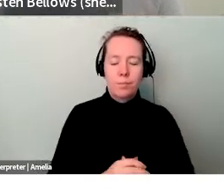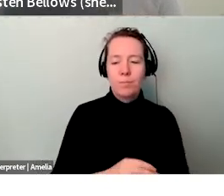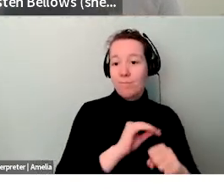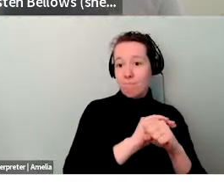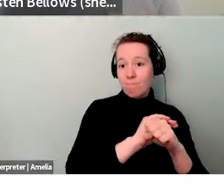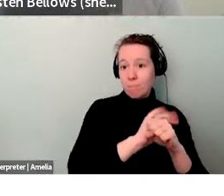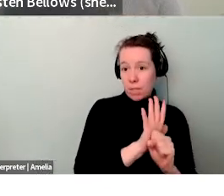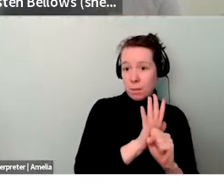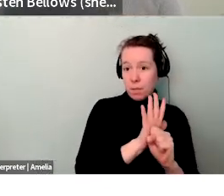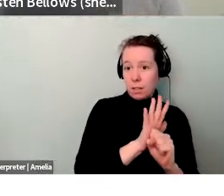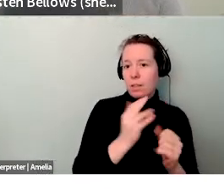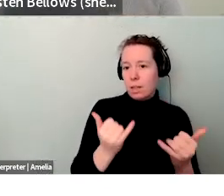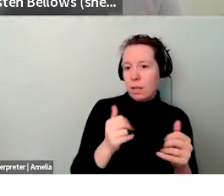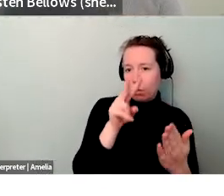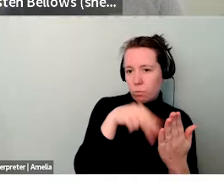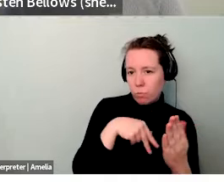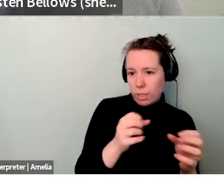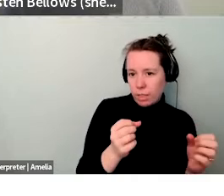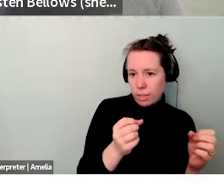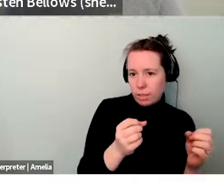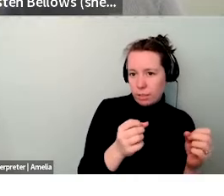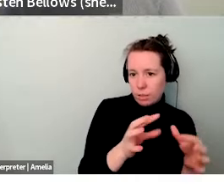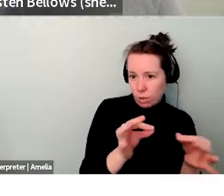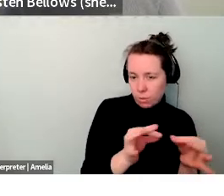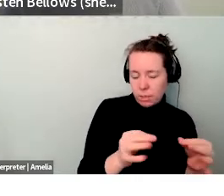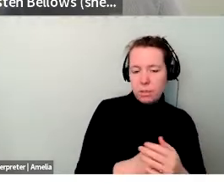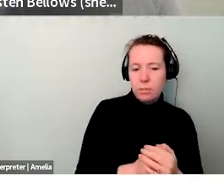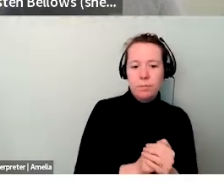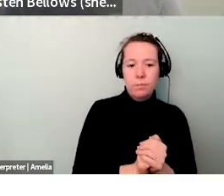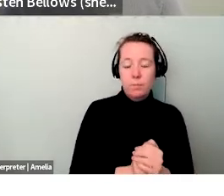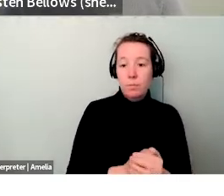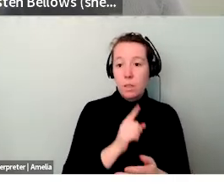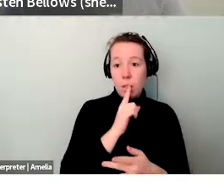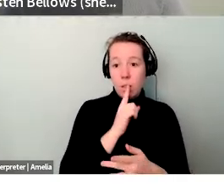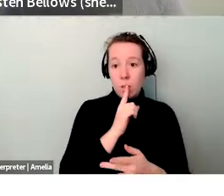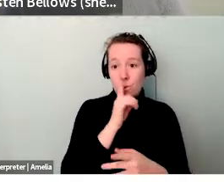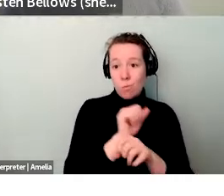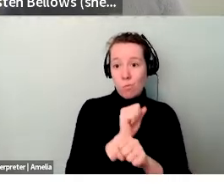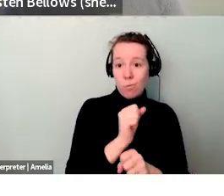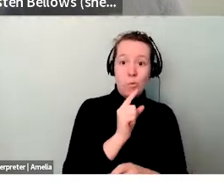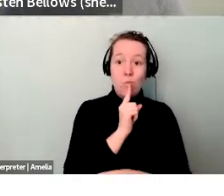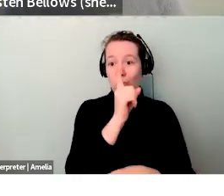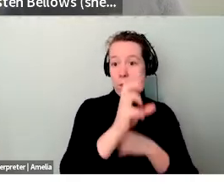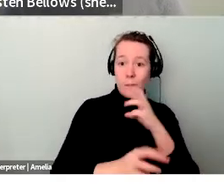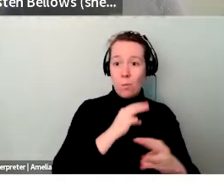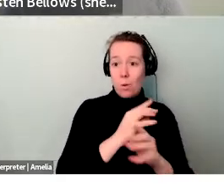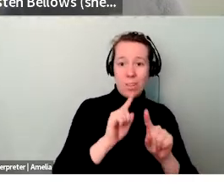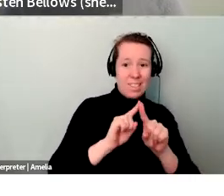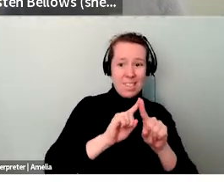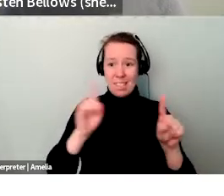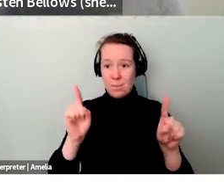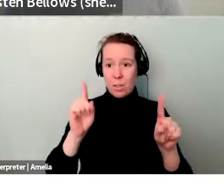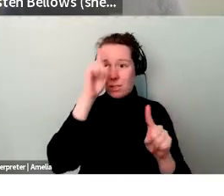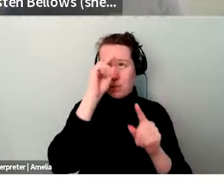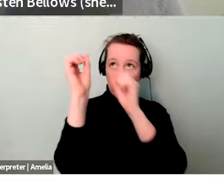sure. Words are good in internet or resources, but reality is different 100%. Okay, so who has hands